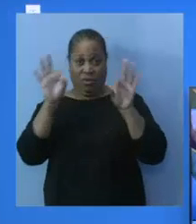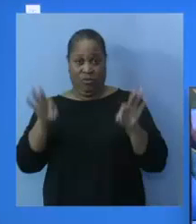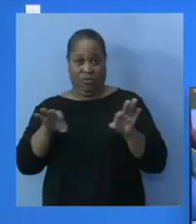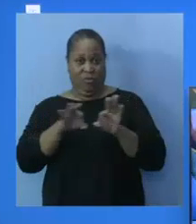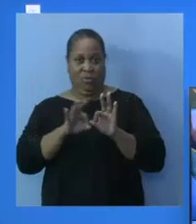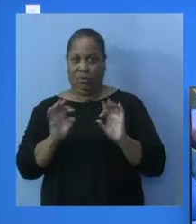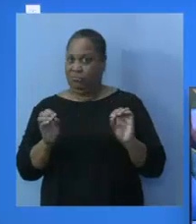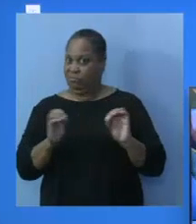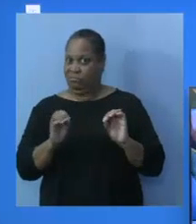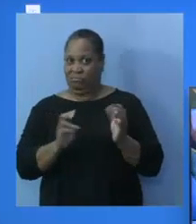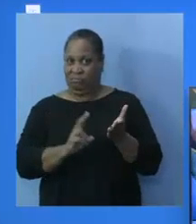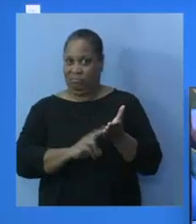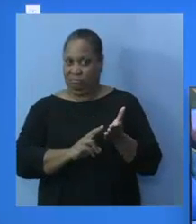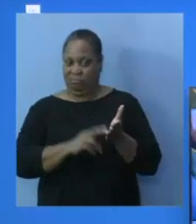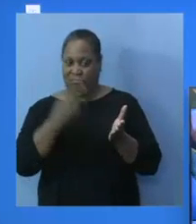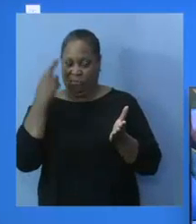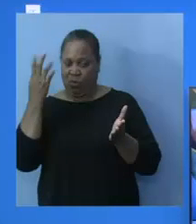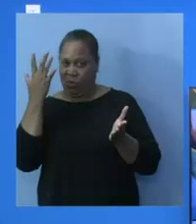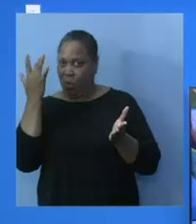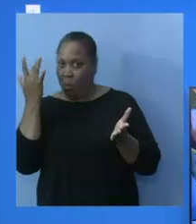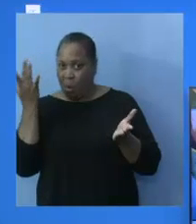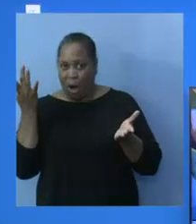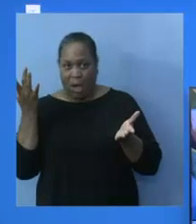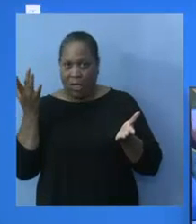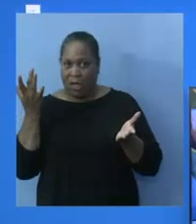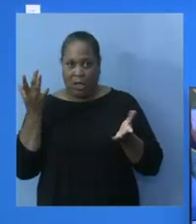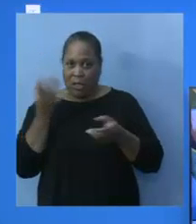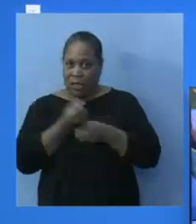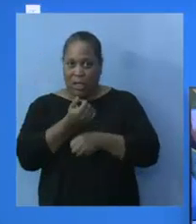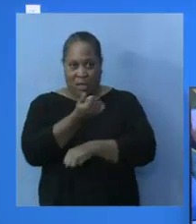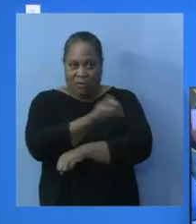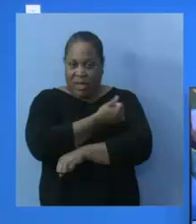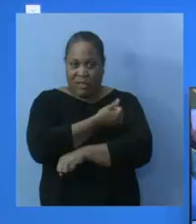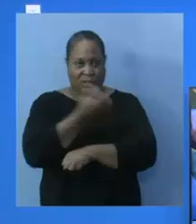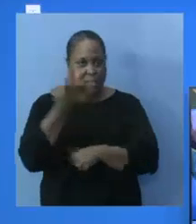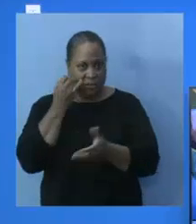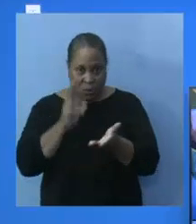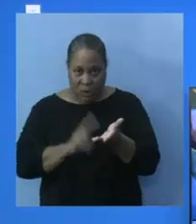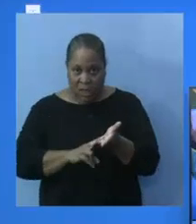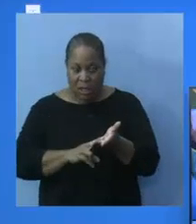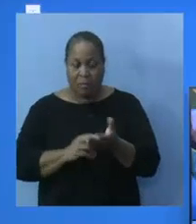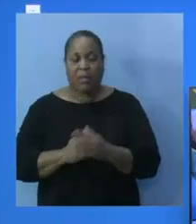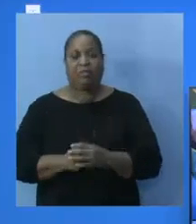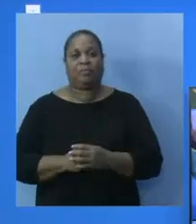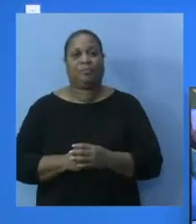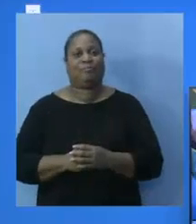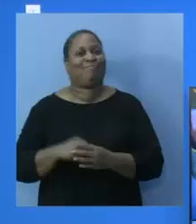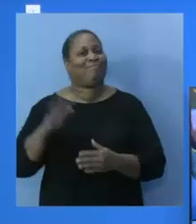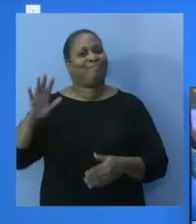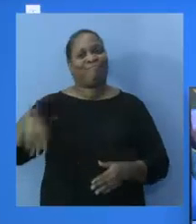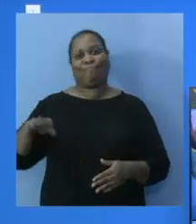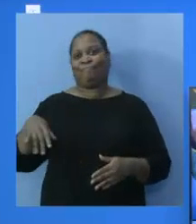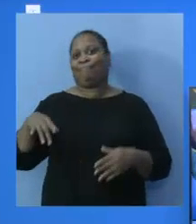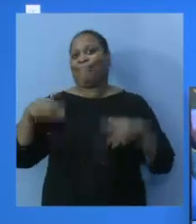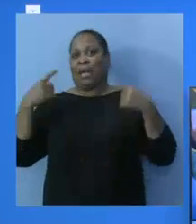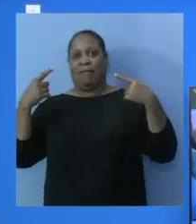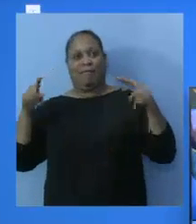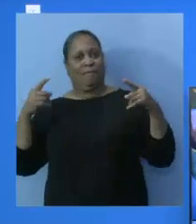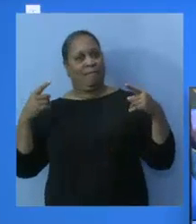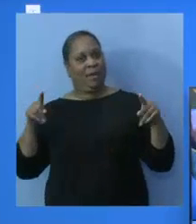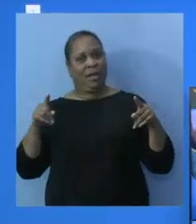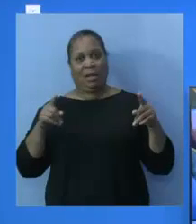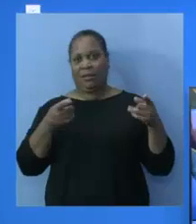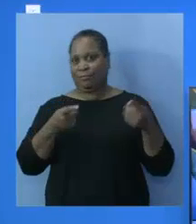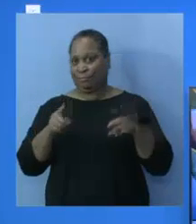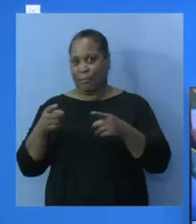no reason as to why you're getting the vaccine. You just sign up. We haven't finalized the parameters of that yet, but